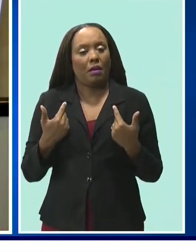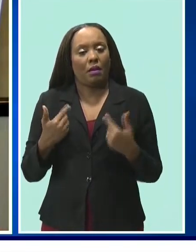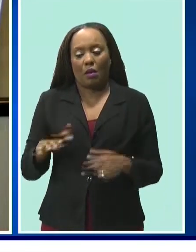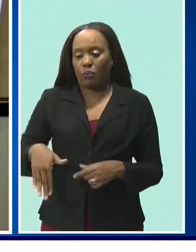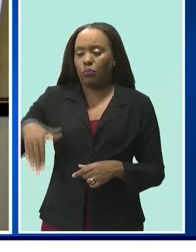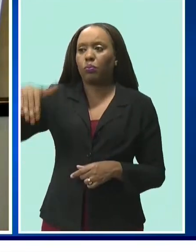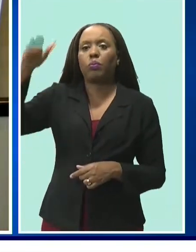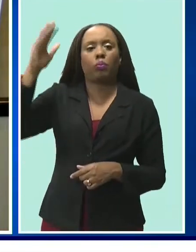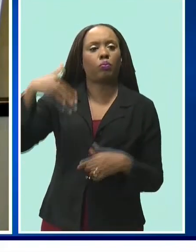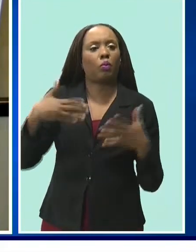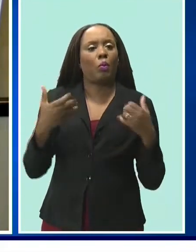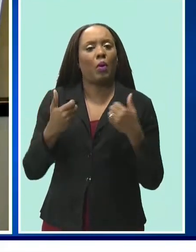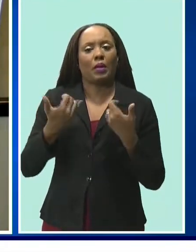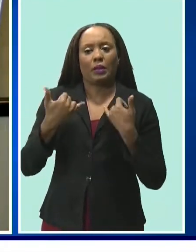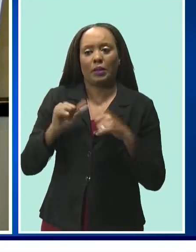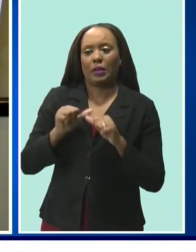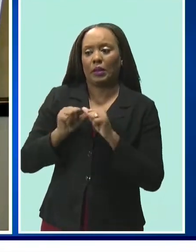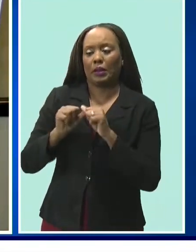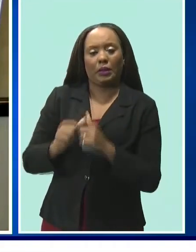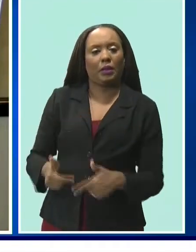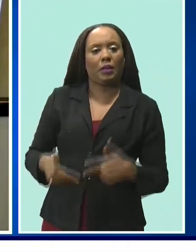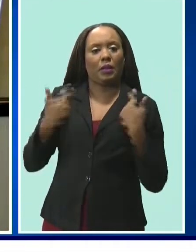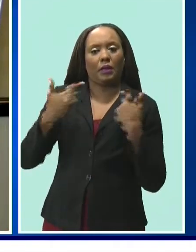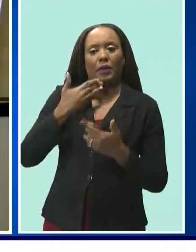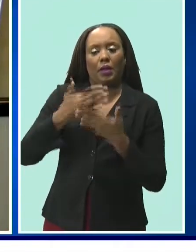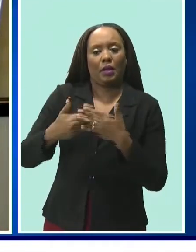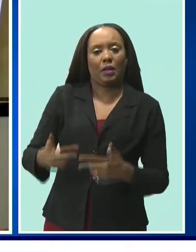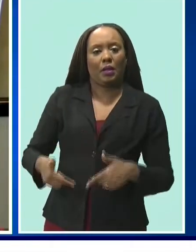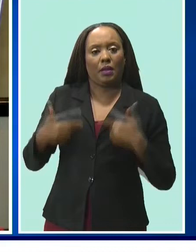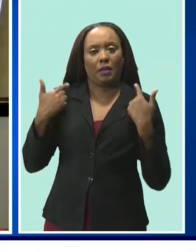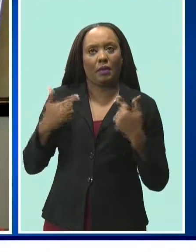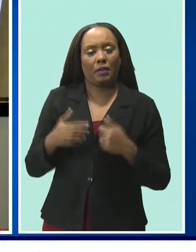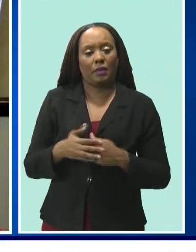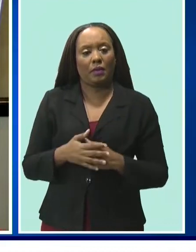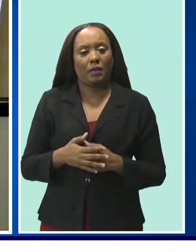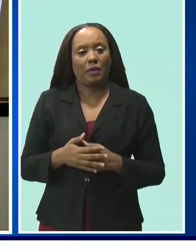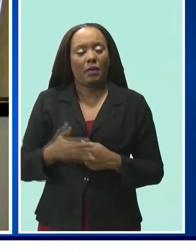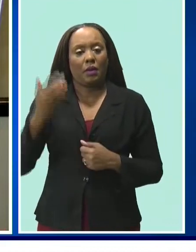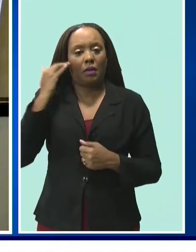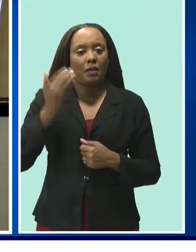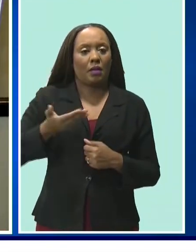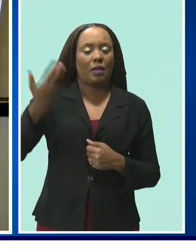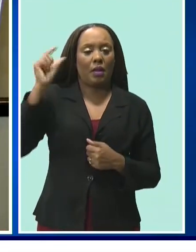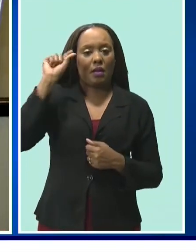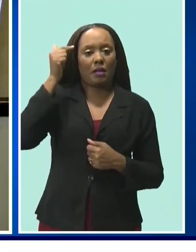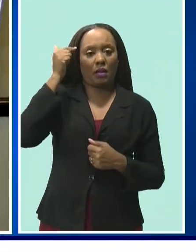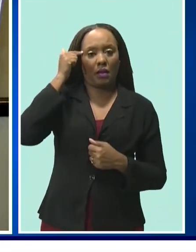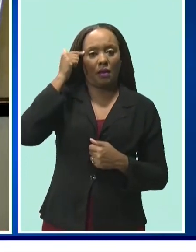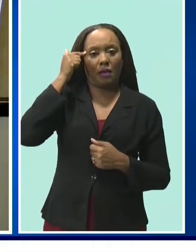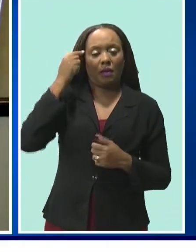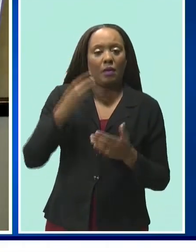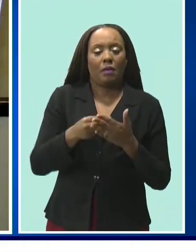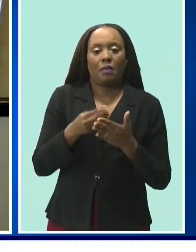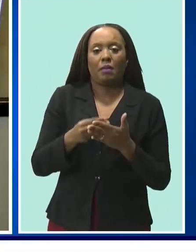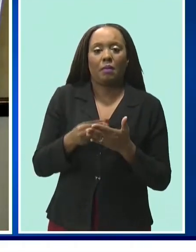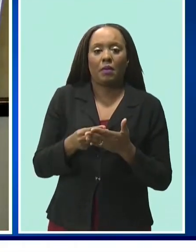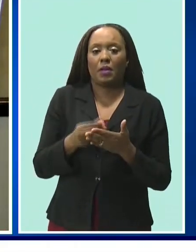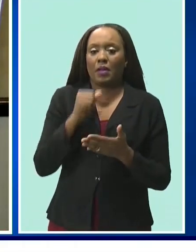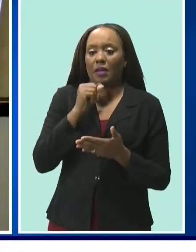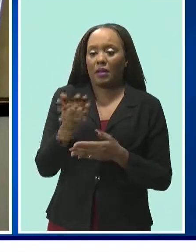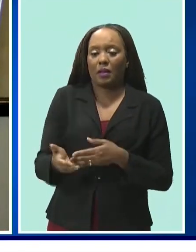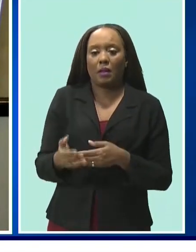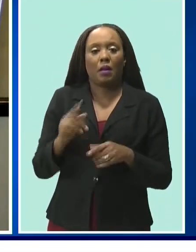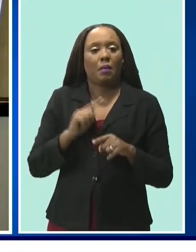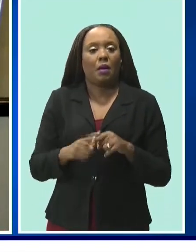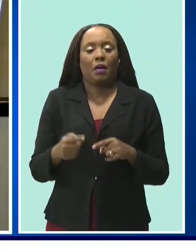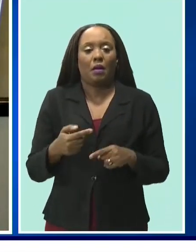so I know that most of the ministries had it taken out during the last administration, and now I am recommending that it happen.